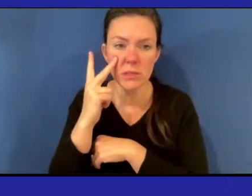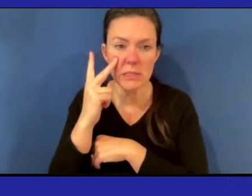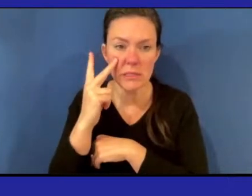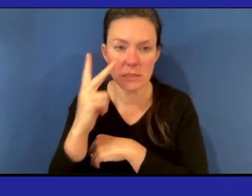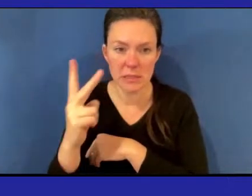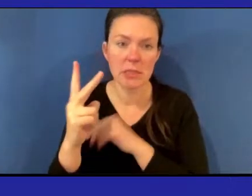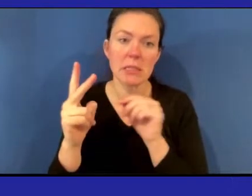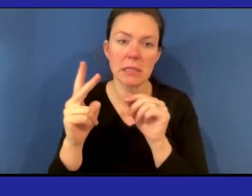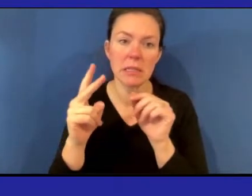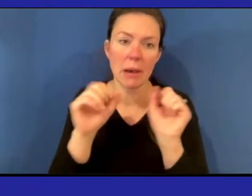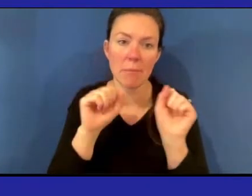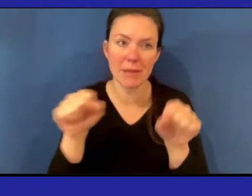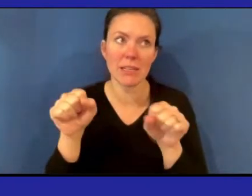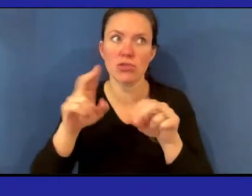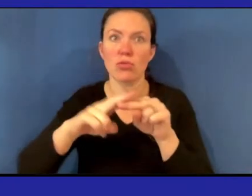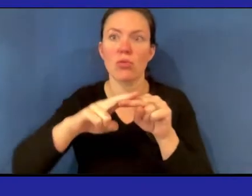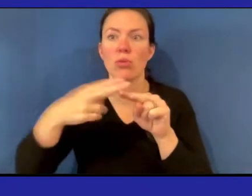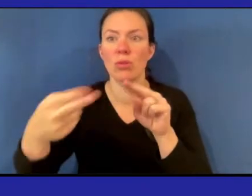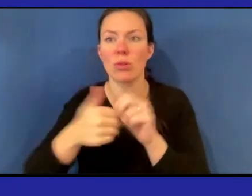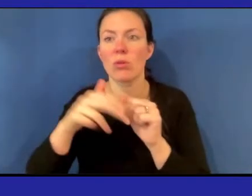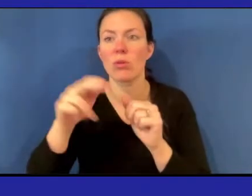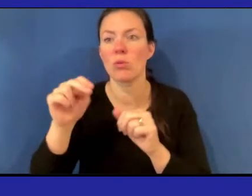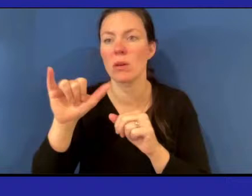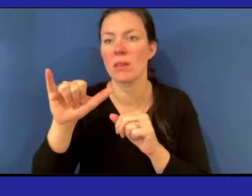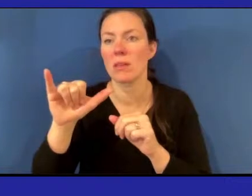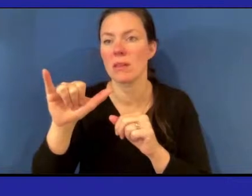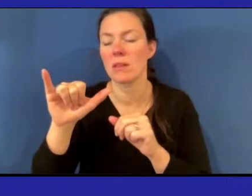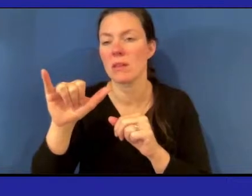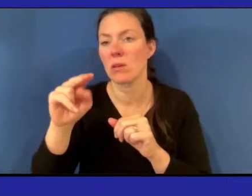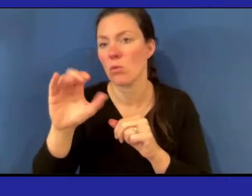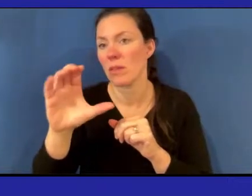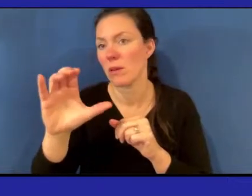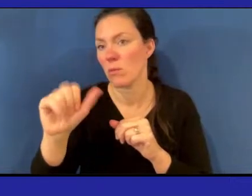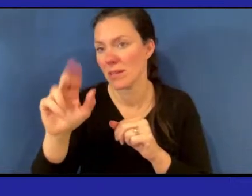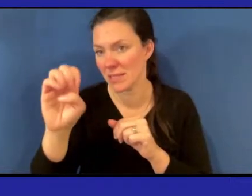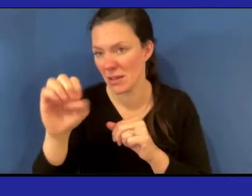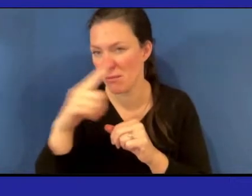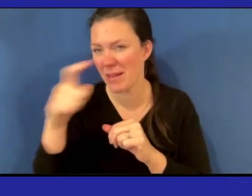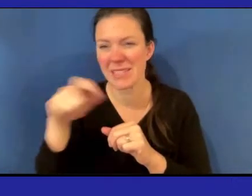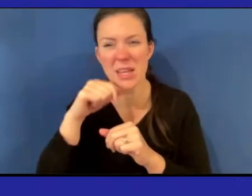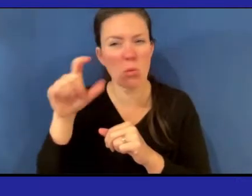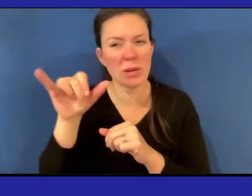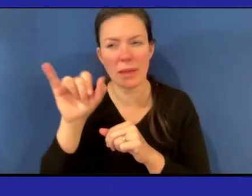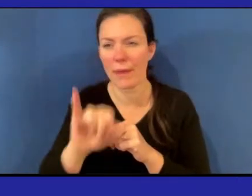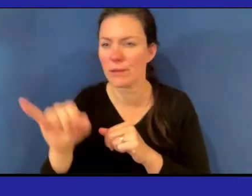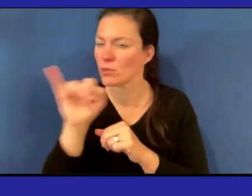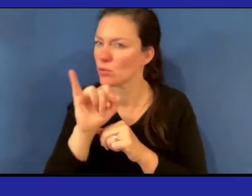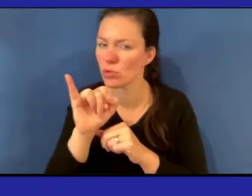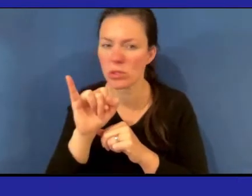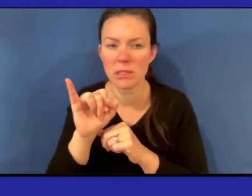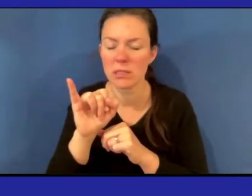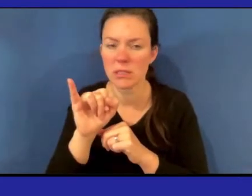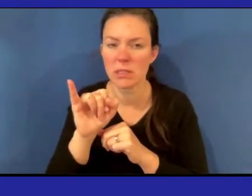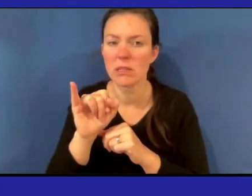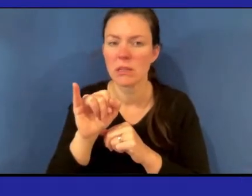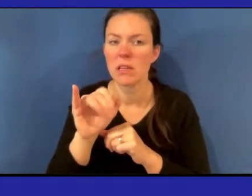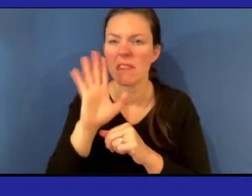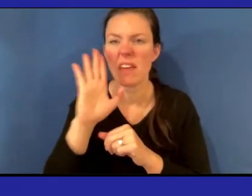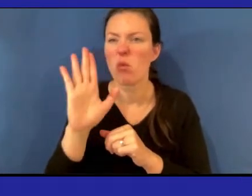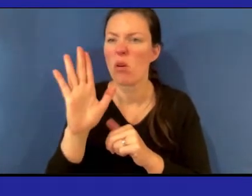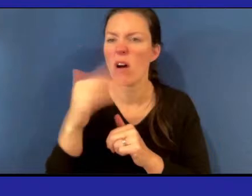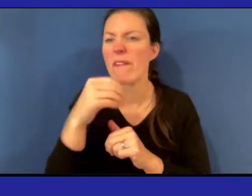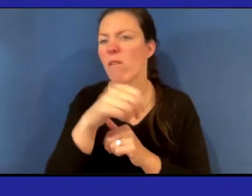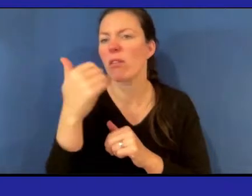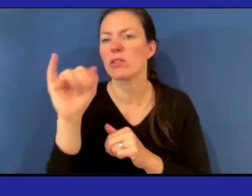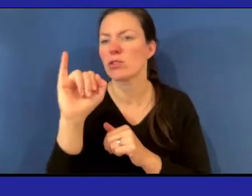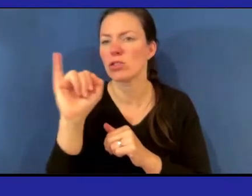potentially a decrease in NYC Care, because people will not need it, they will be able to have an insurance product. So